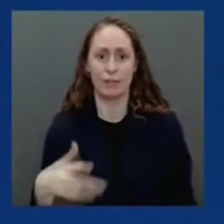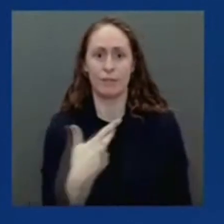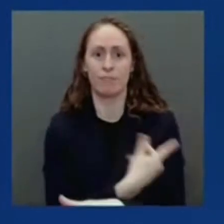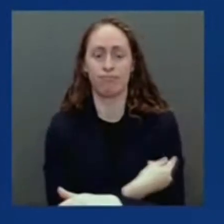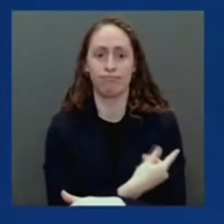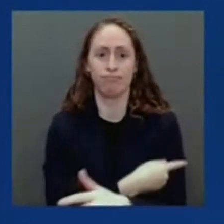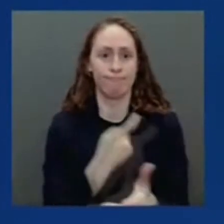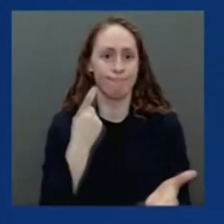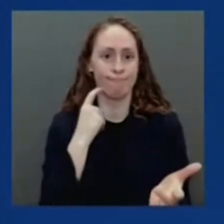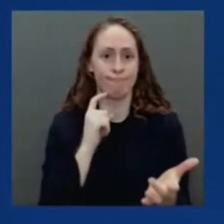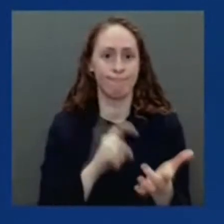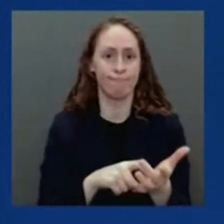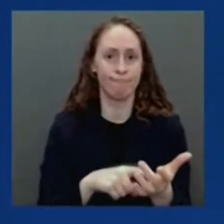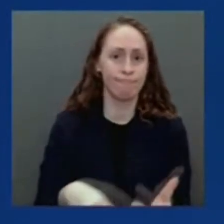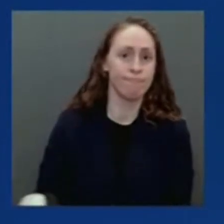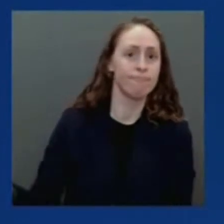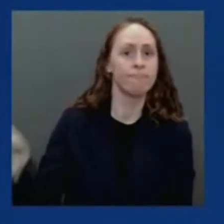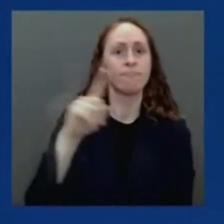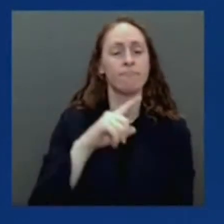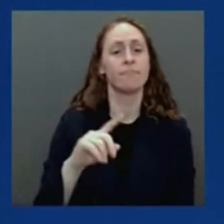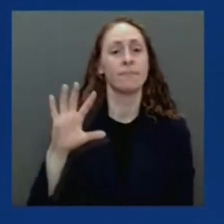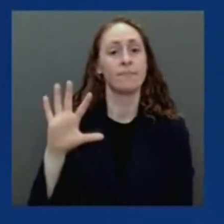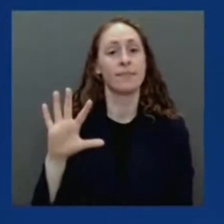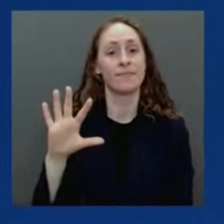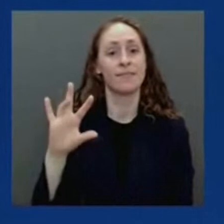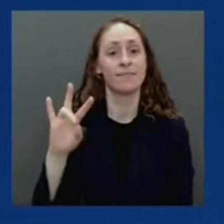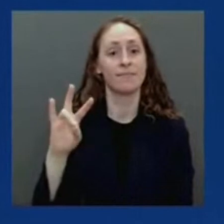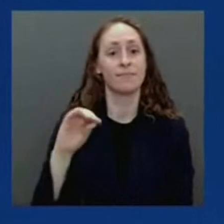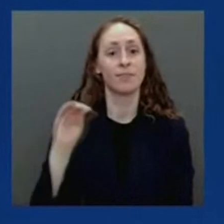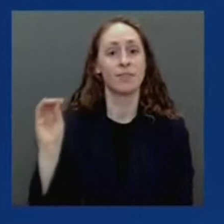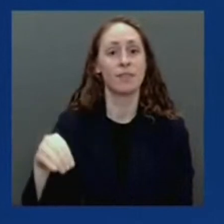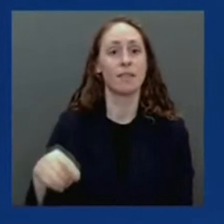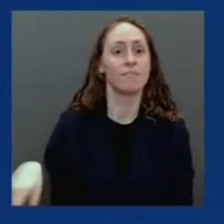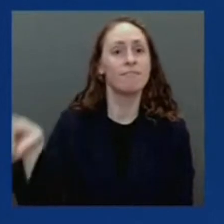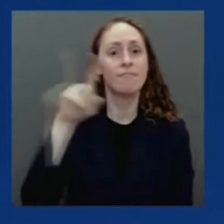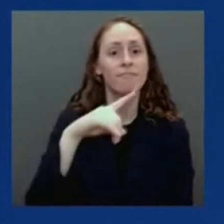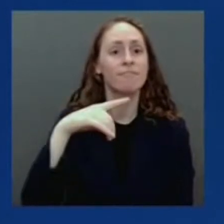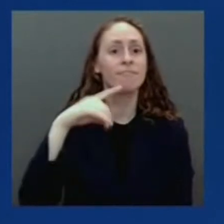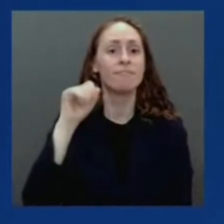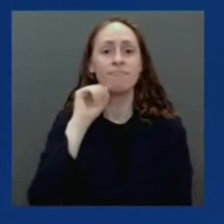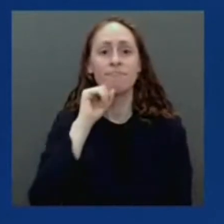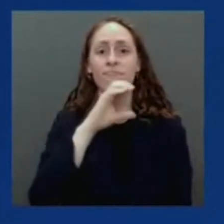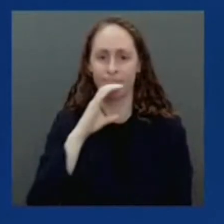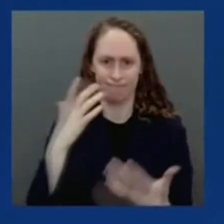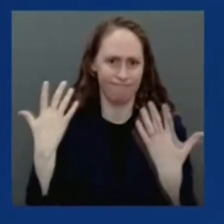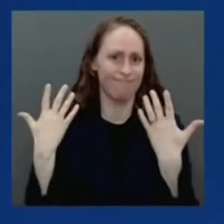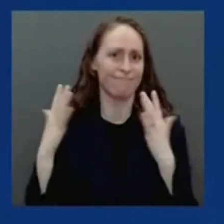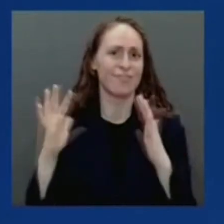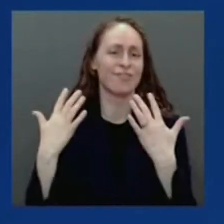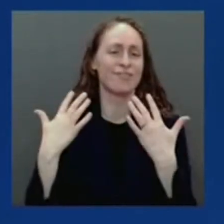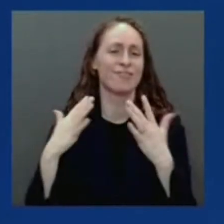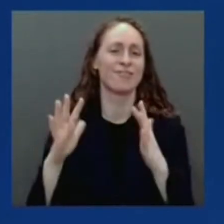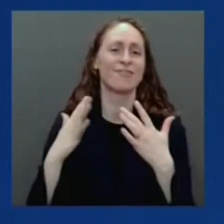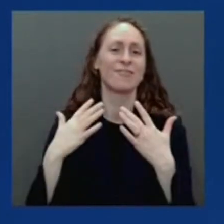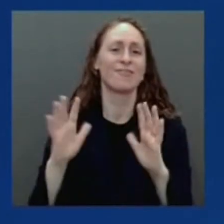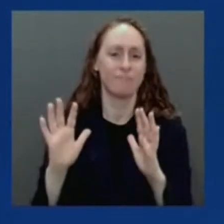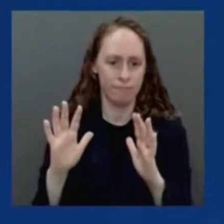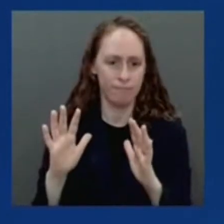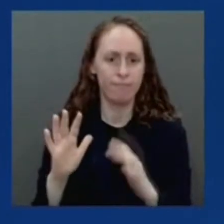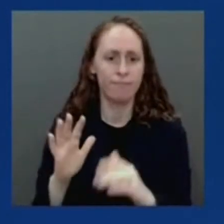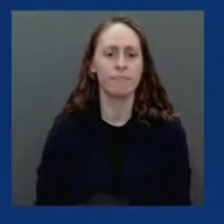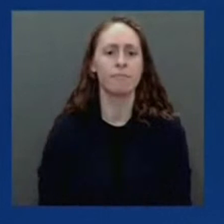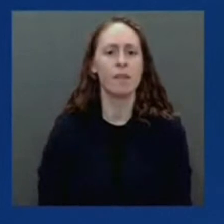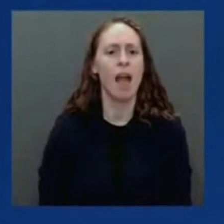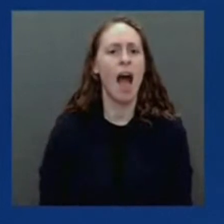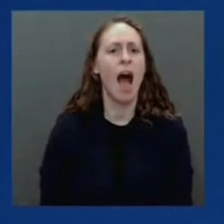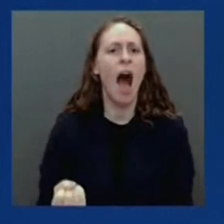and only 8% of those over the age of 65 and in the hospital for COVID-19 have received a booster dose. These